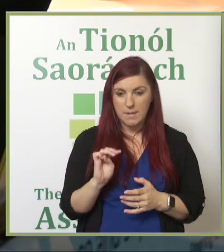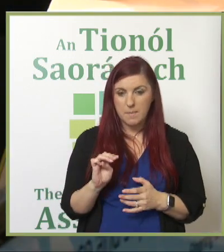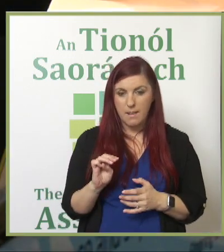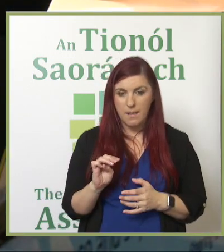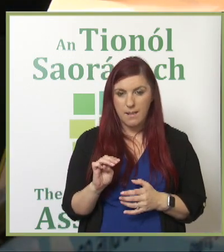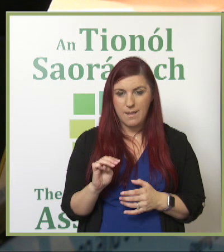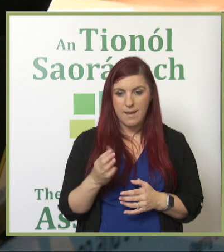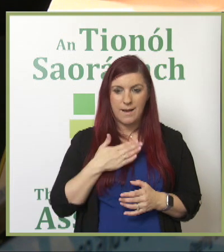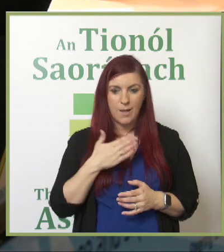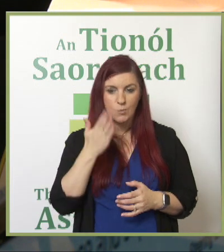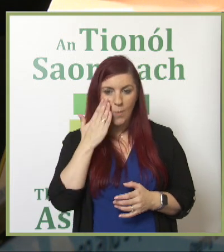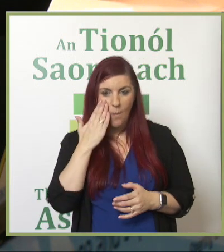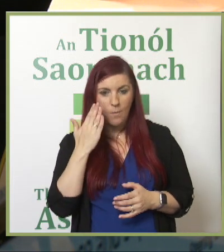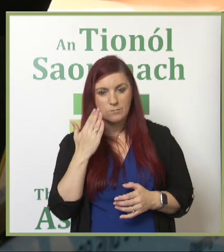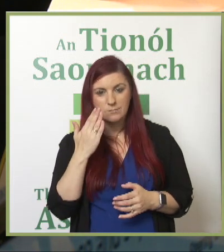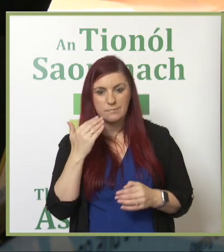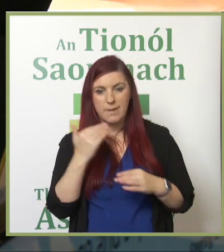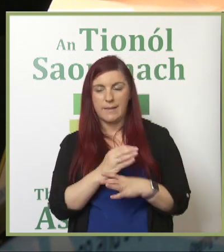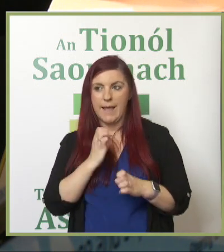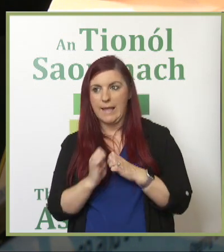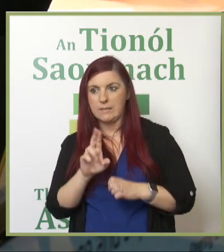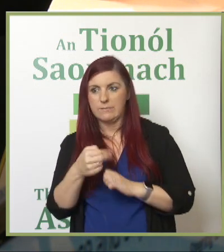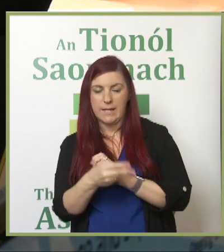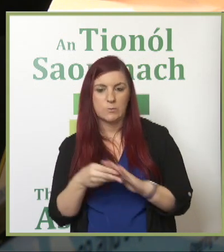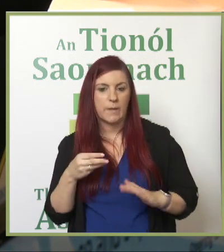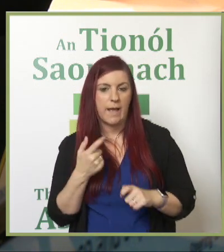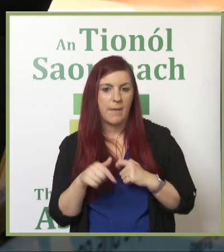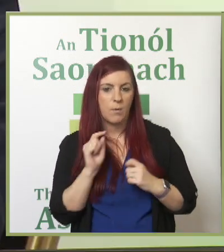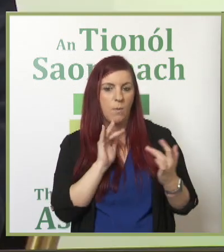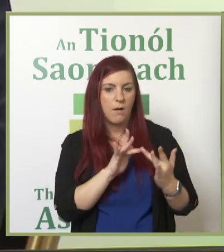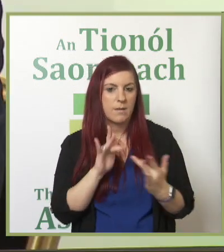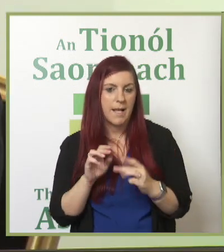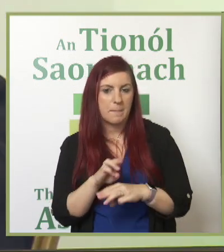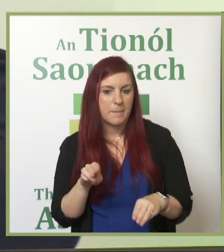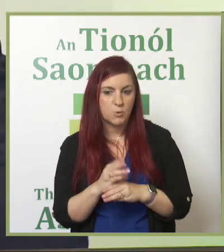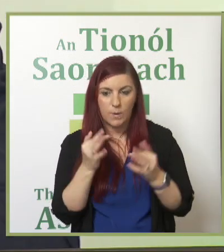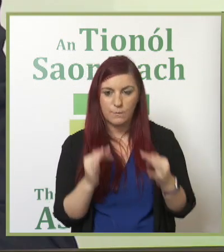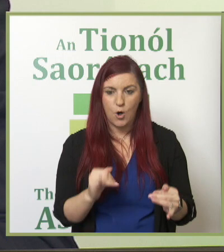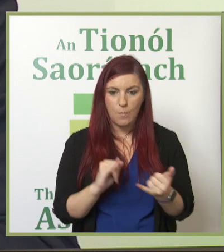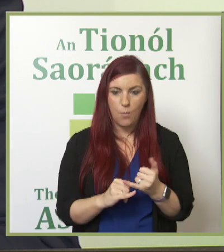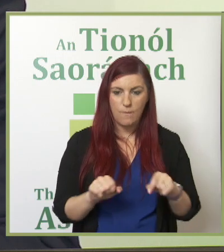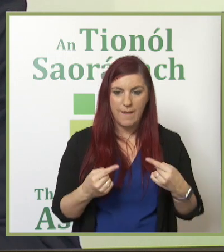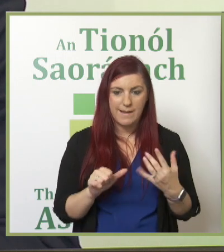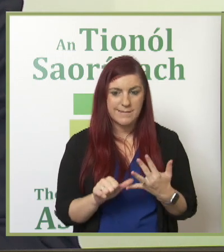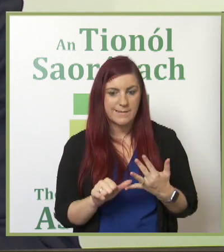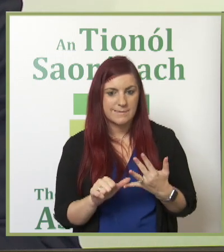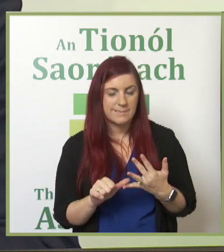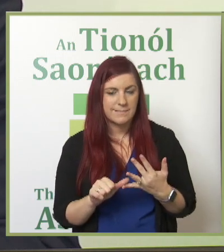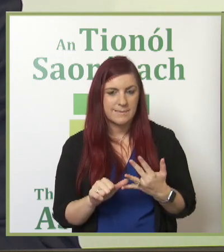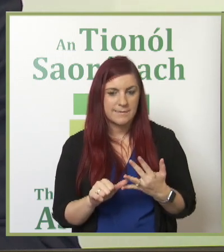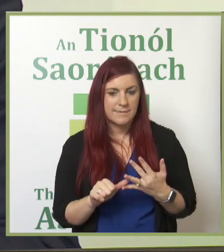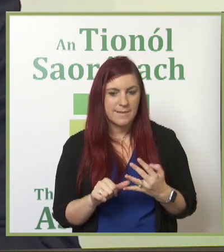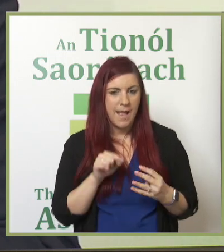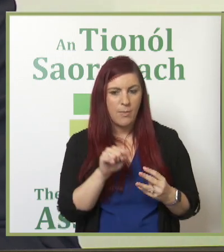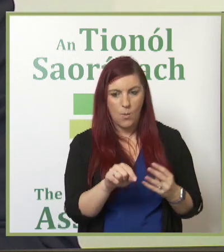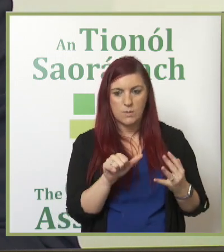by the end of next week at the latest, and we'll just be contacting people to let you know who the final 6 are, and those 6 will,